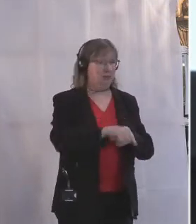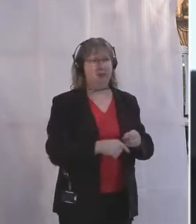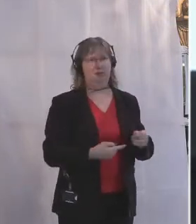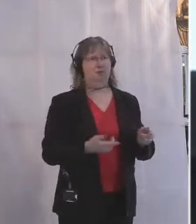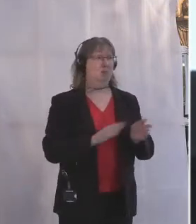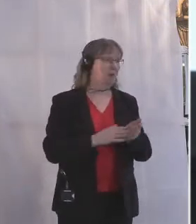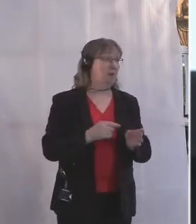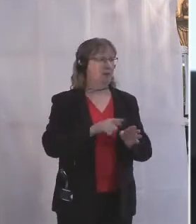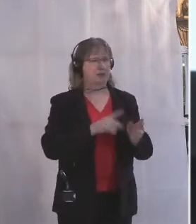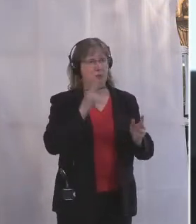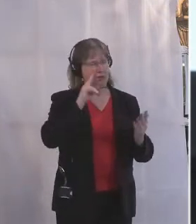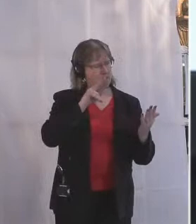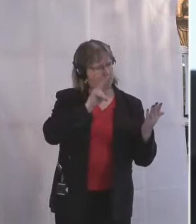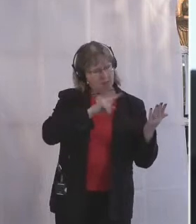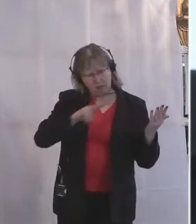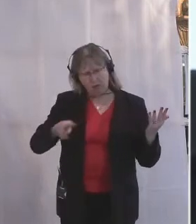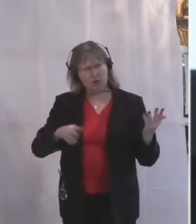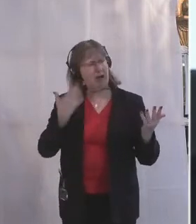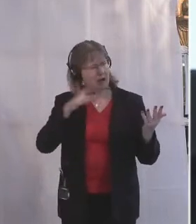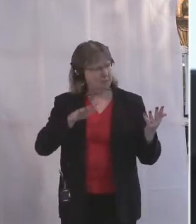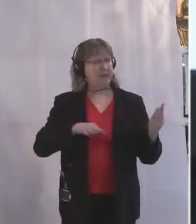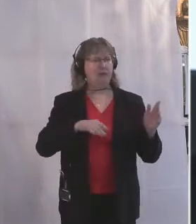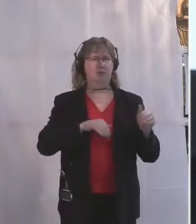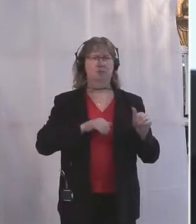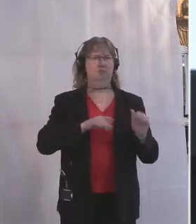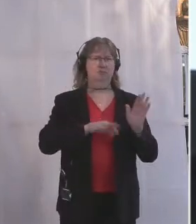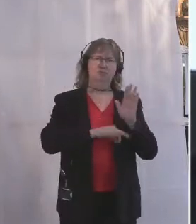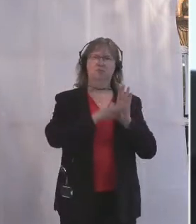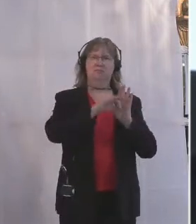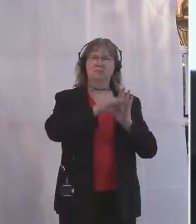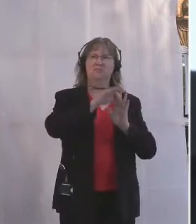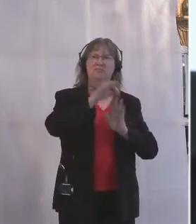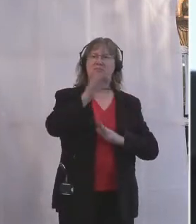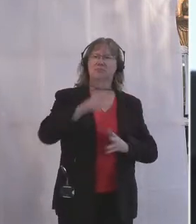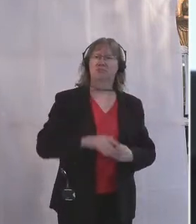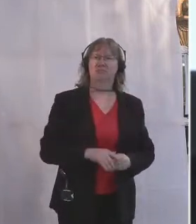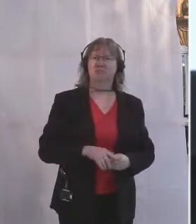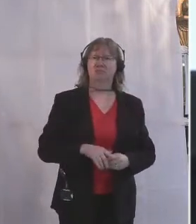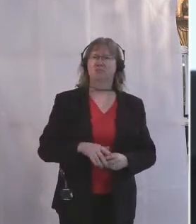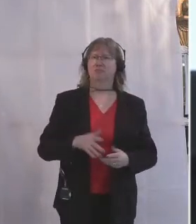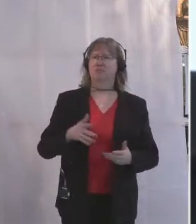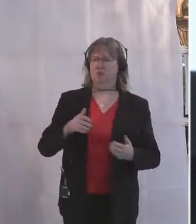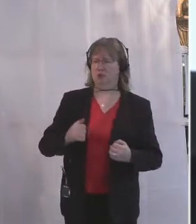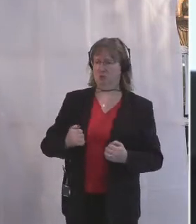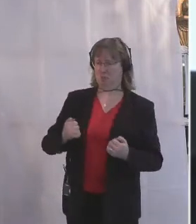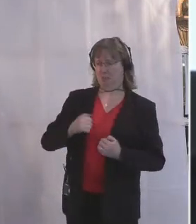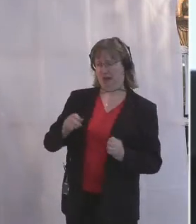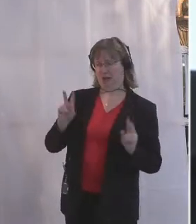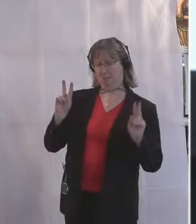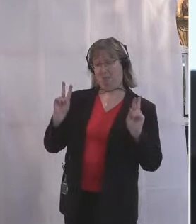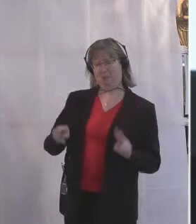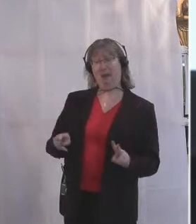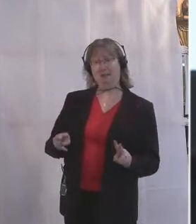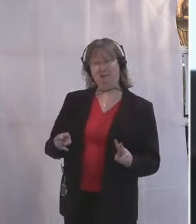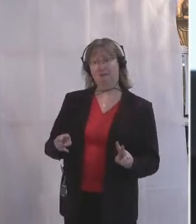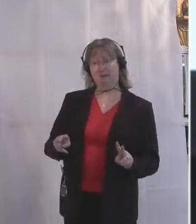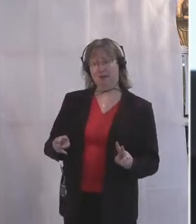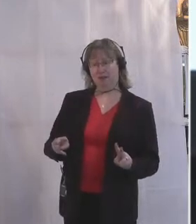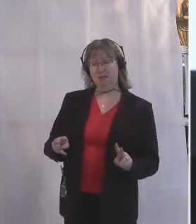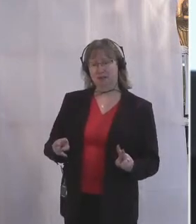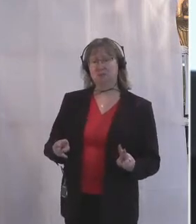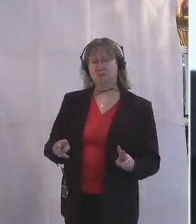you can look back at all of the progress that you've made every day, bit by bit. And that's really changed the way that I